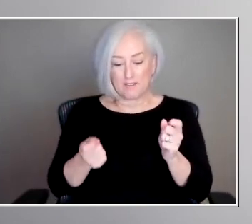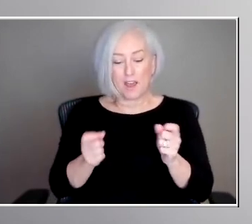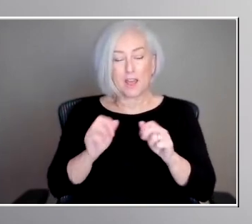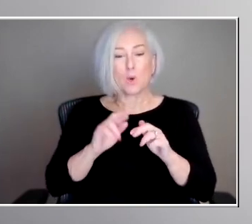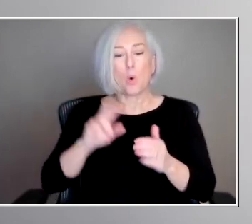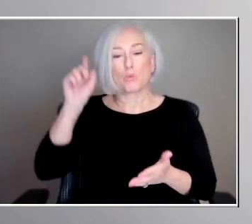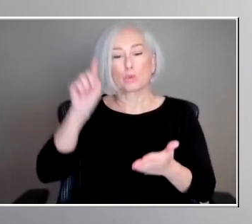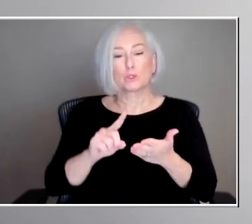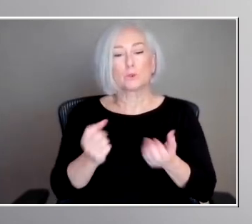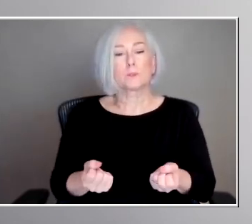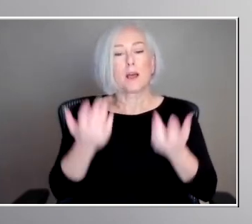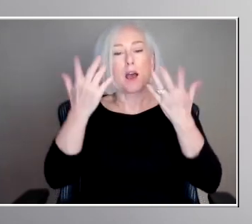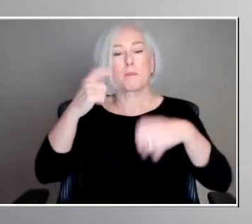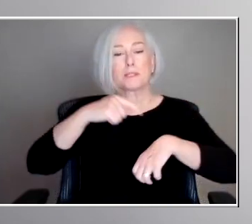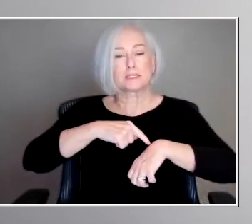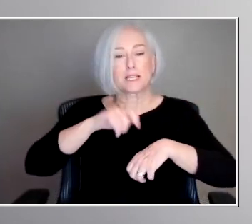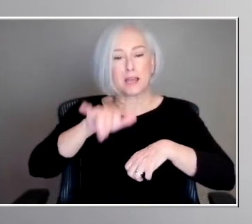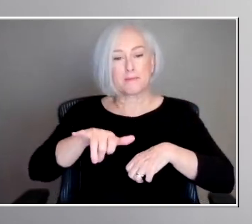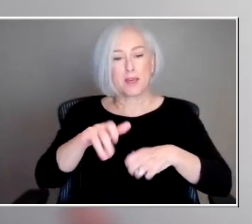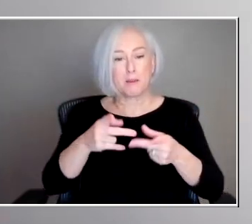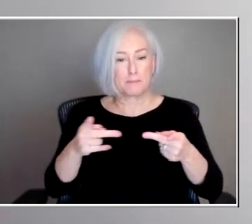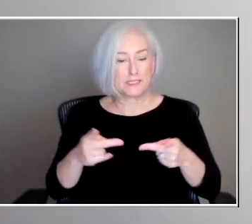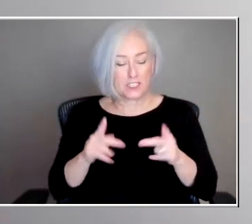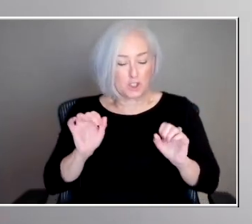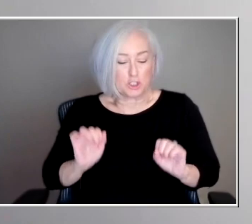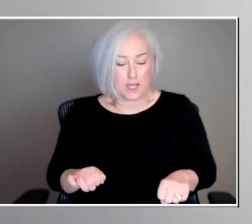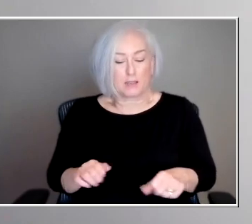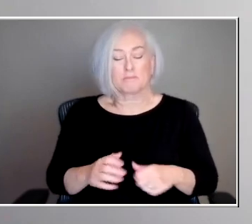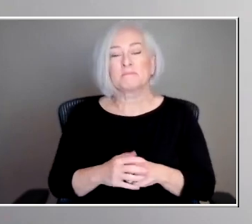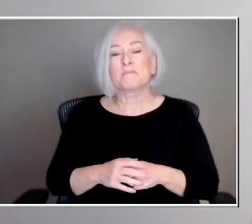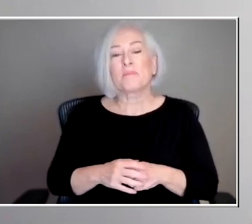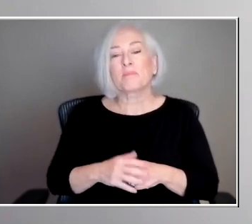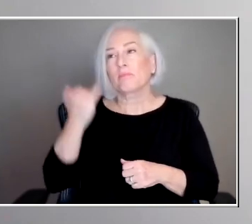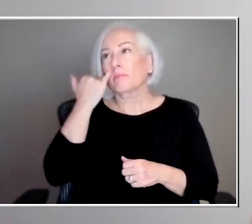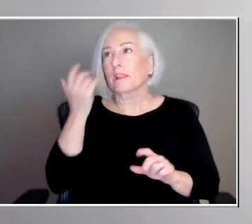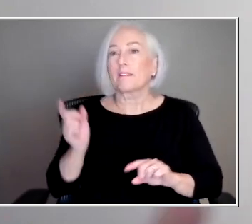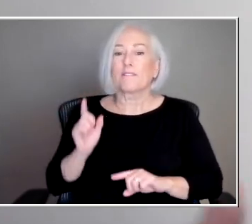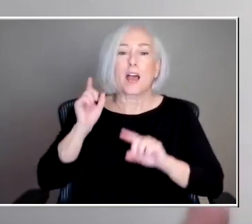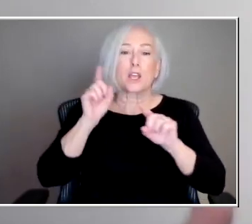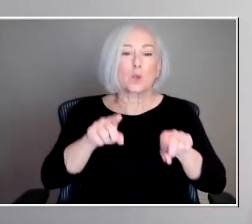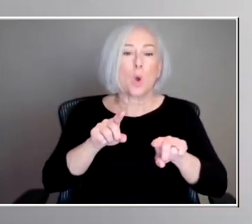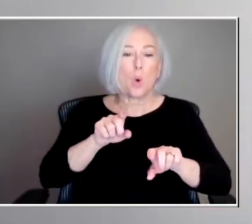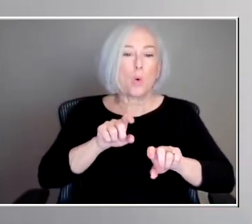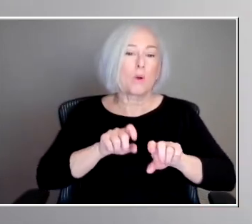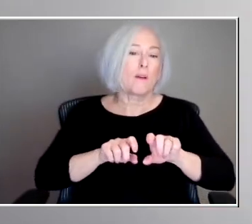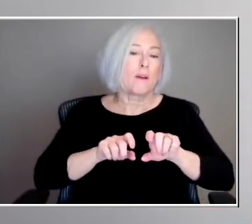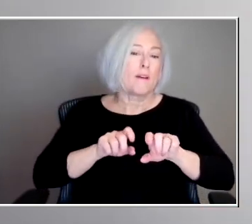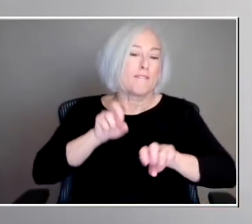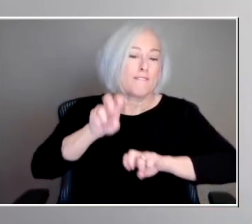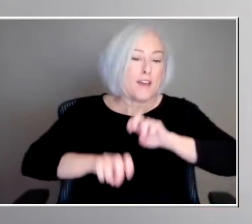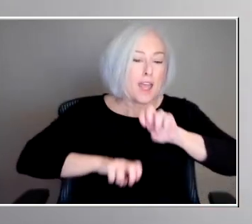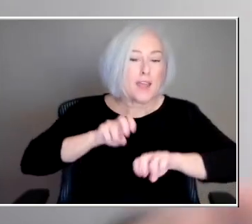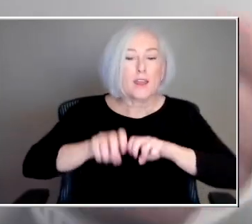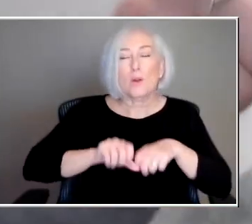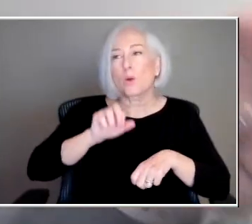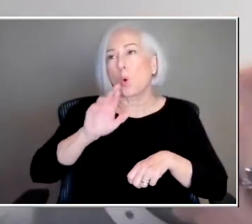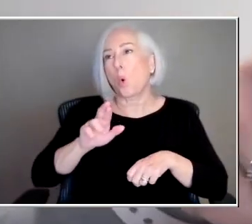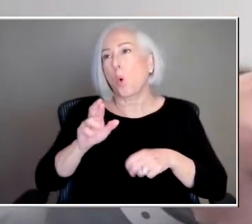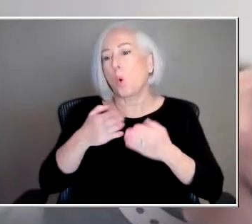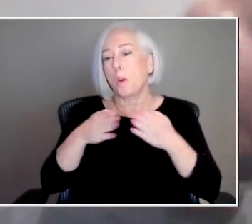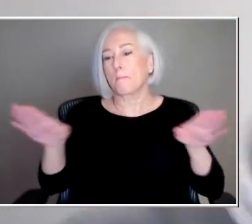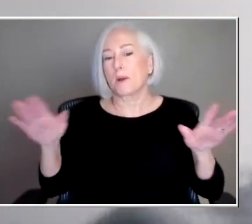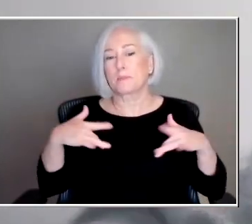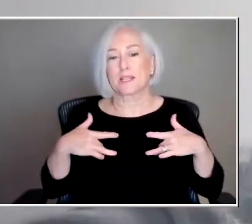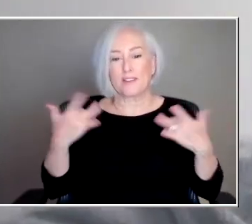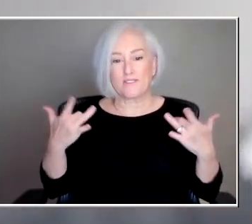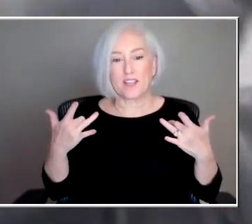those. And then if I'm going somewhere like a fair or some sort of public event, I have a portable little